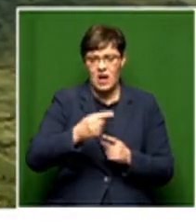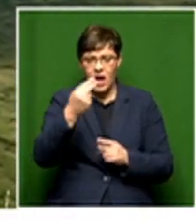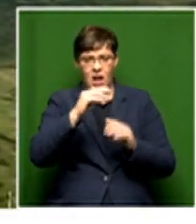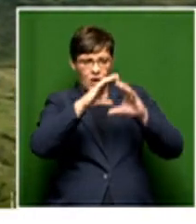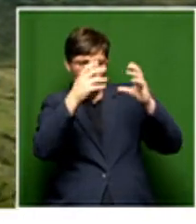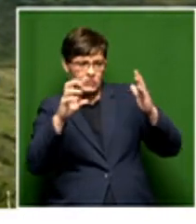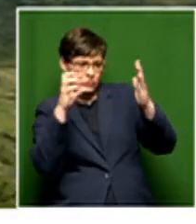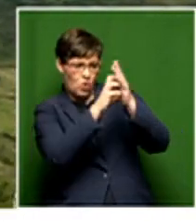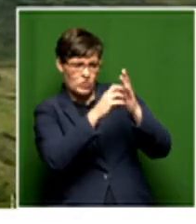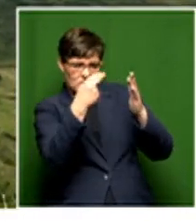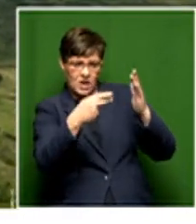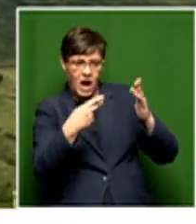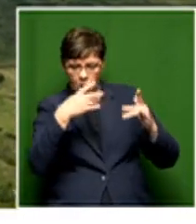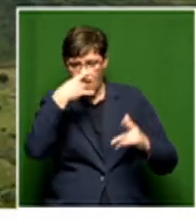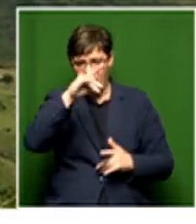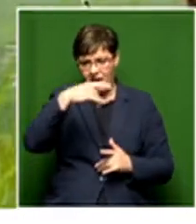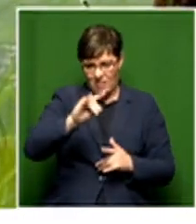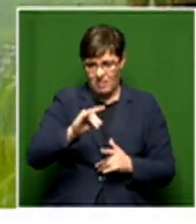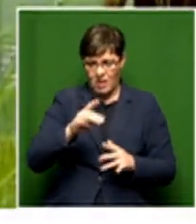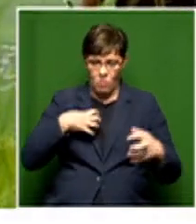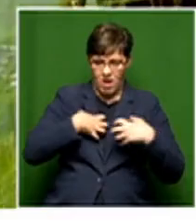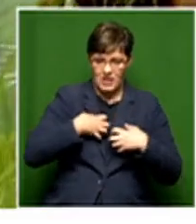the number of wildlife that exists in the area.